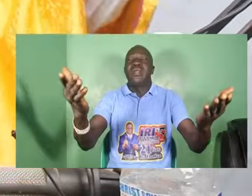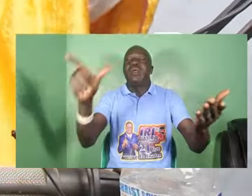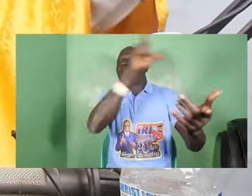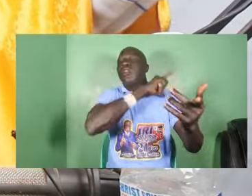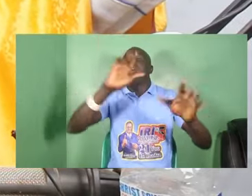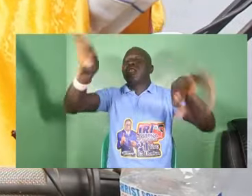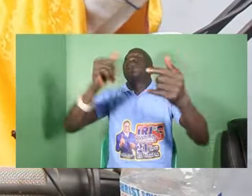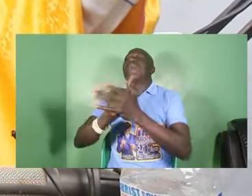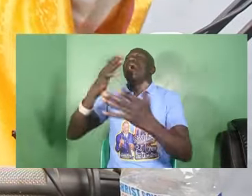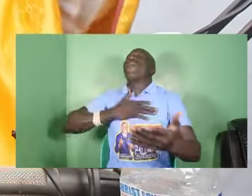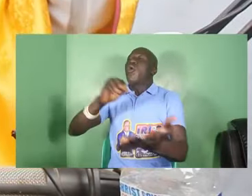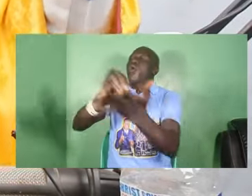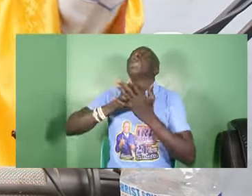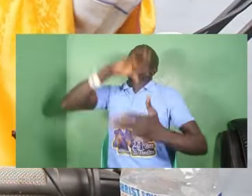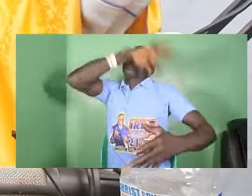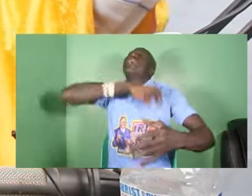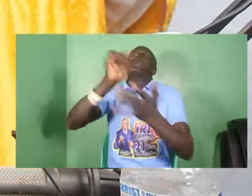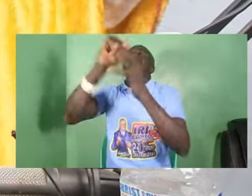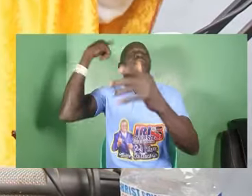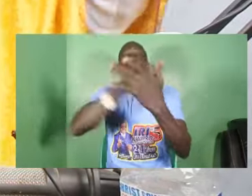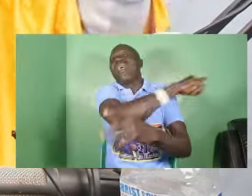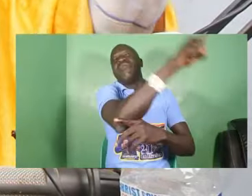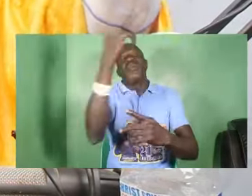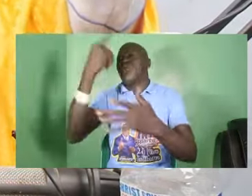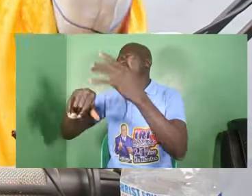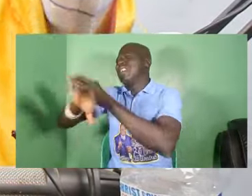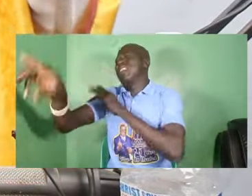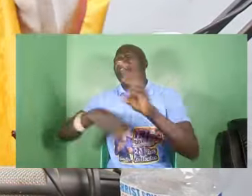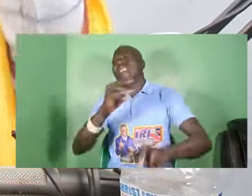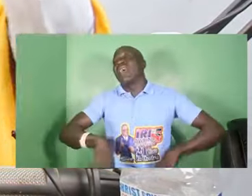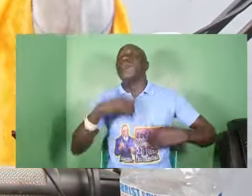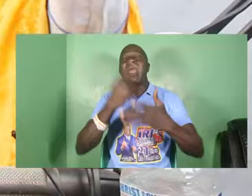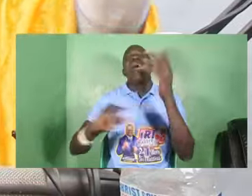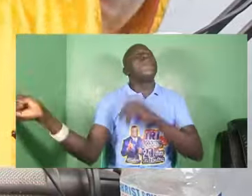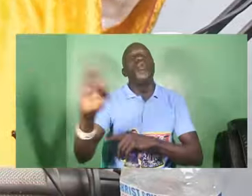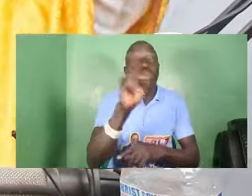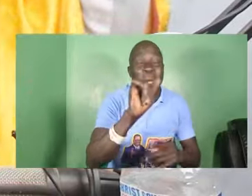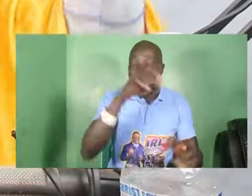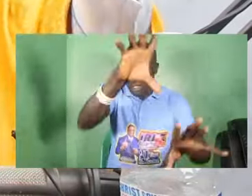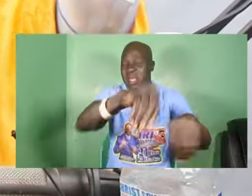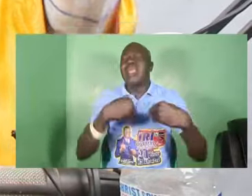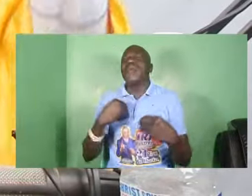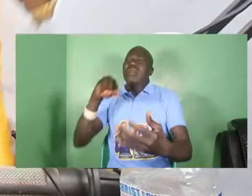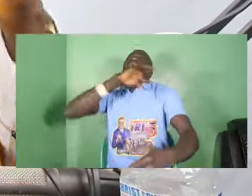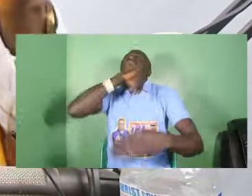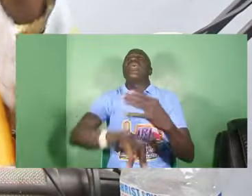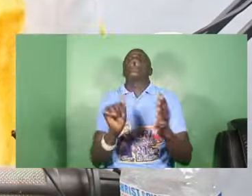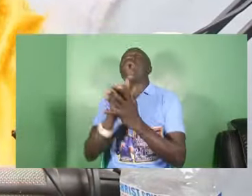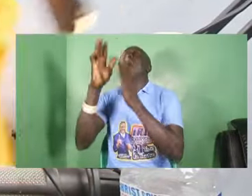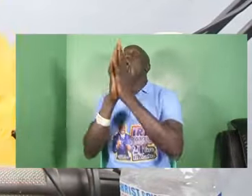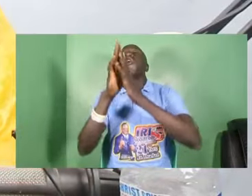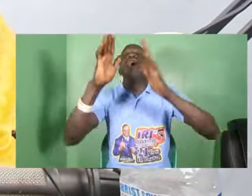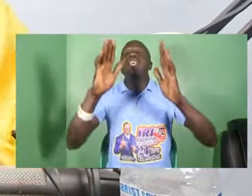Olorun gbeto mi fun mi. Lord give me right. Lord do eniyan. E gbeto mi fun mi. Ni gbogbo ona. E gbeto mi fun mi. O ya